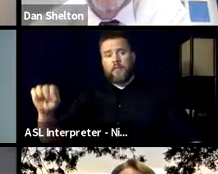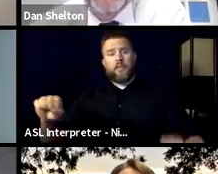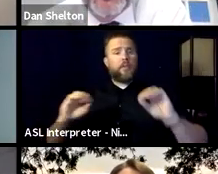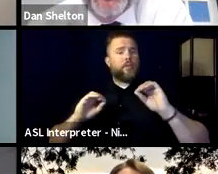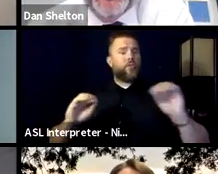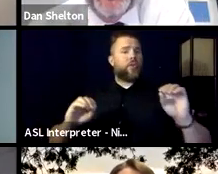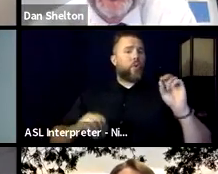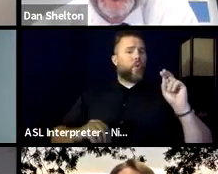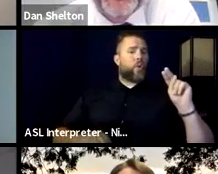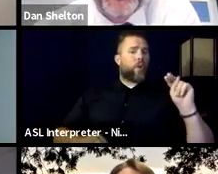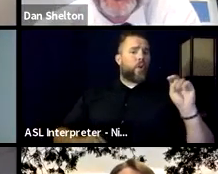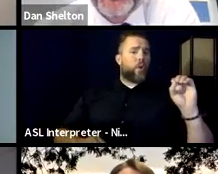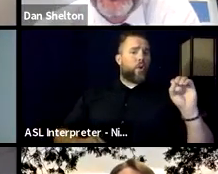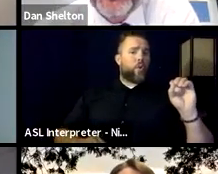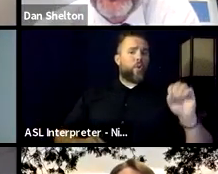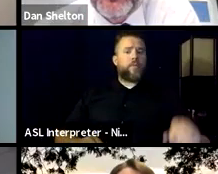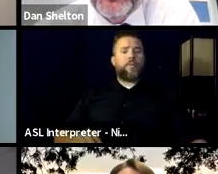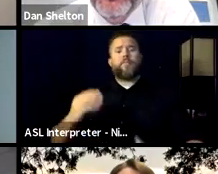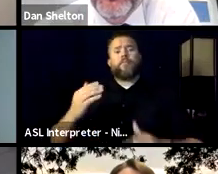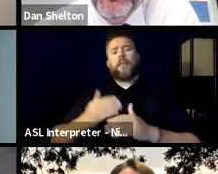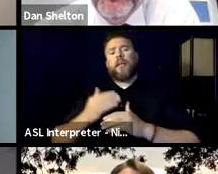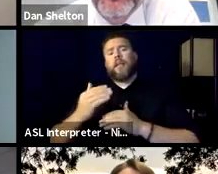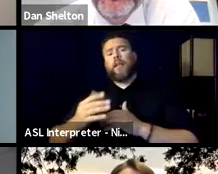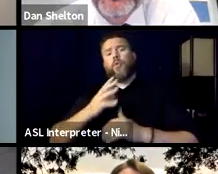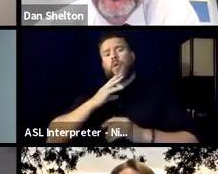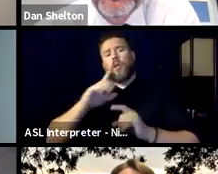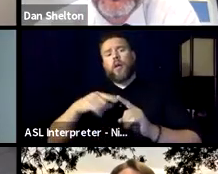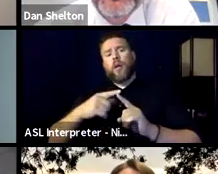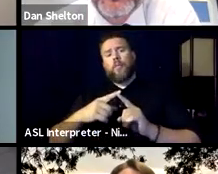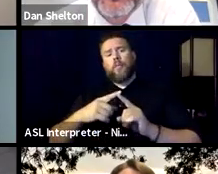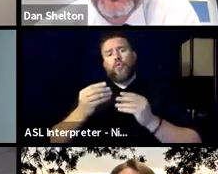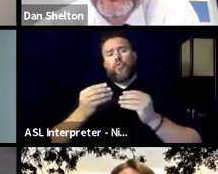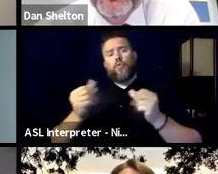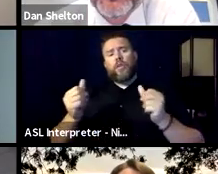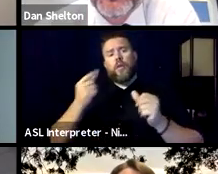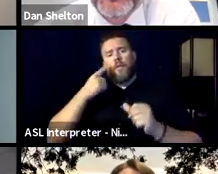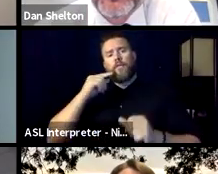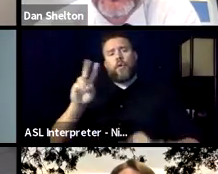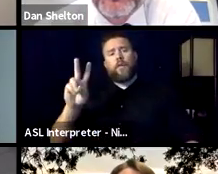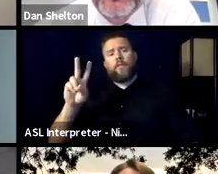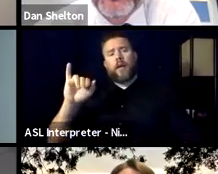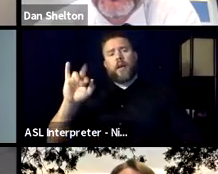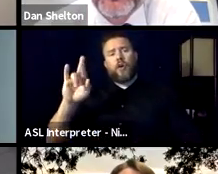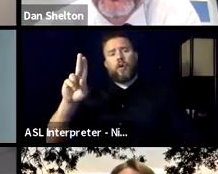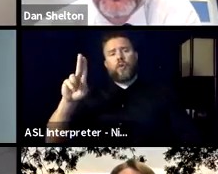vacancy. Next up, we have the resolution on virtual Board of Education meetings.